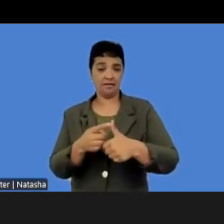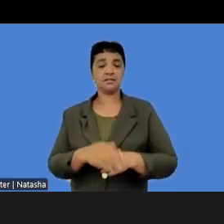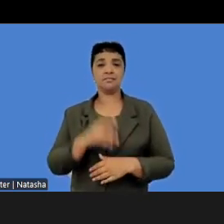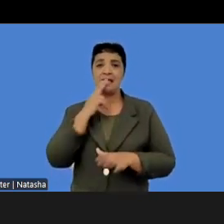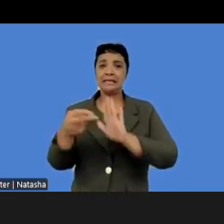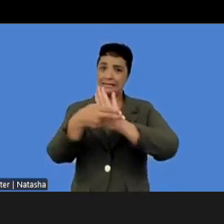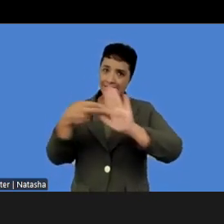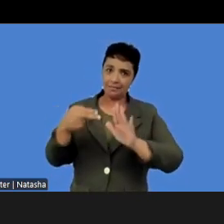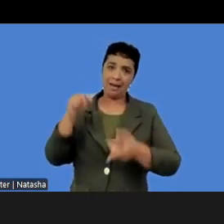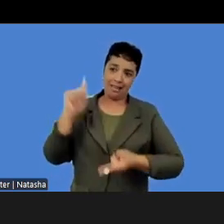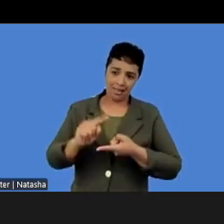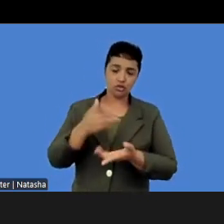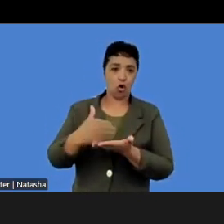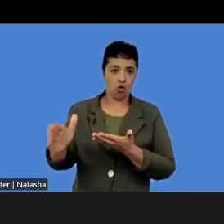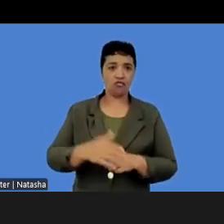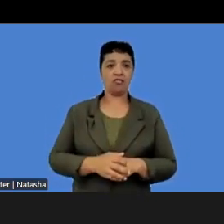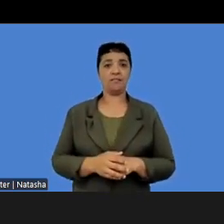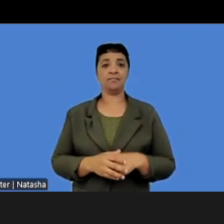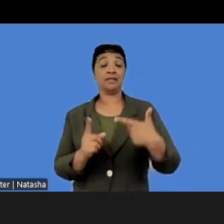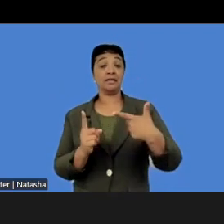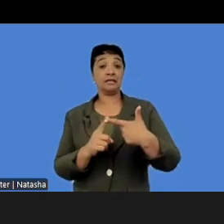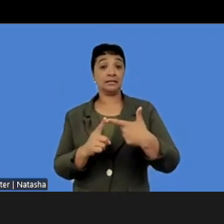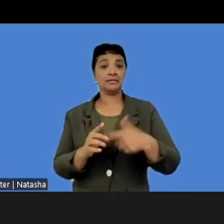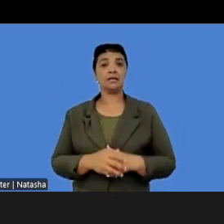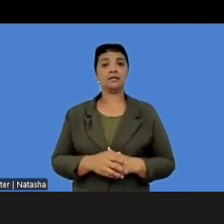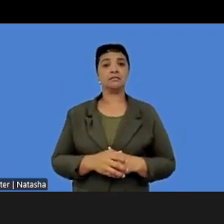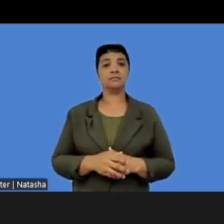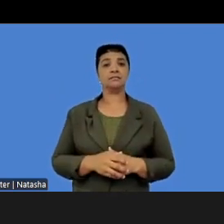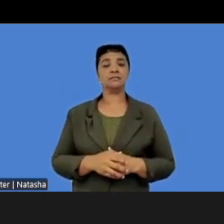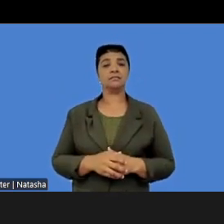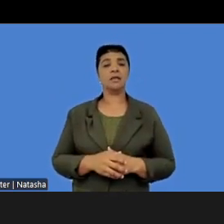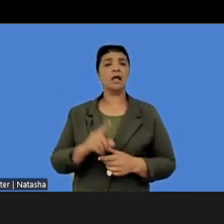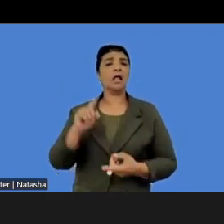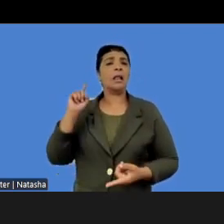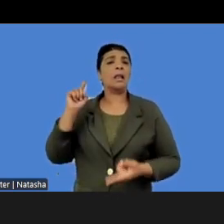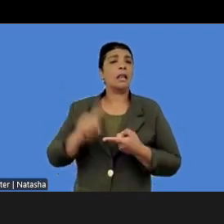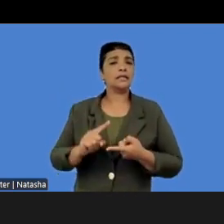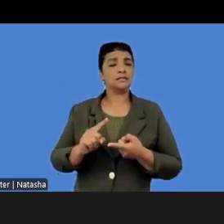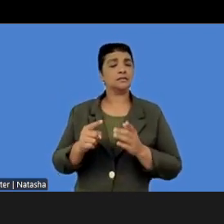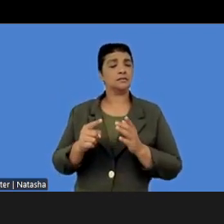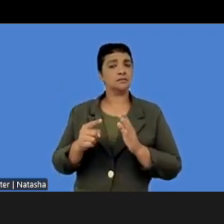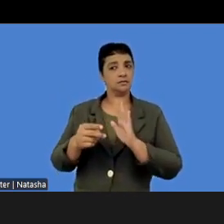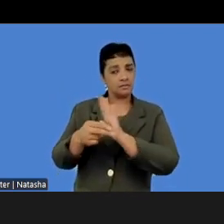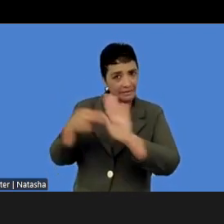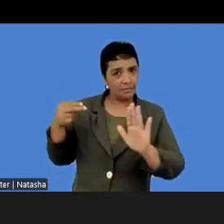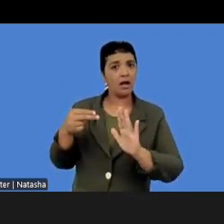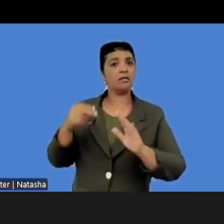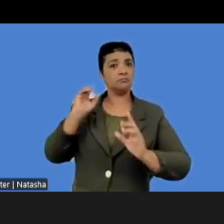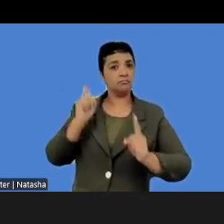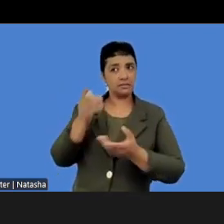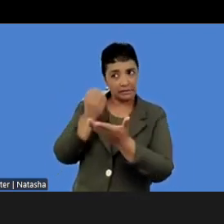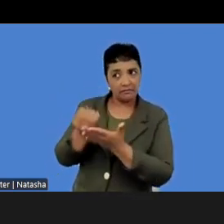stigma. Comprehensive anti-stigma and anti-discrimination events must form part of